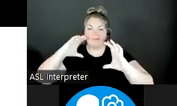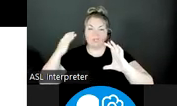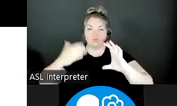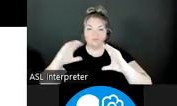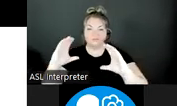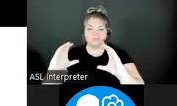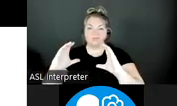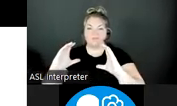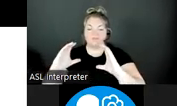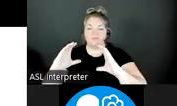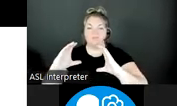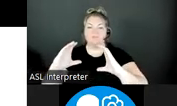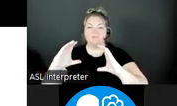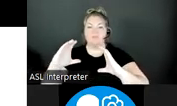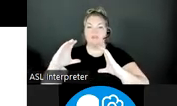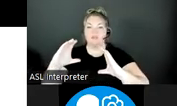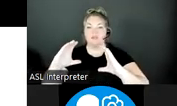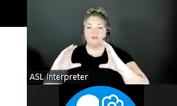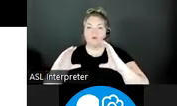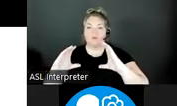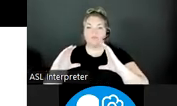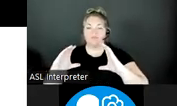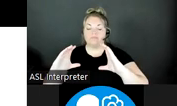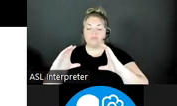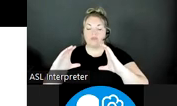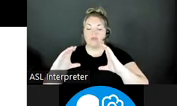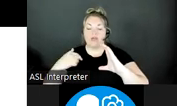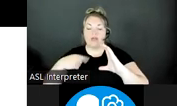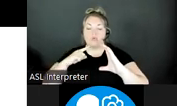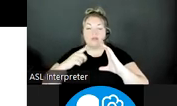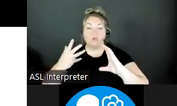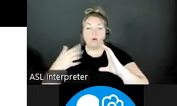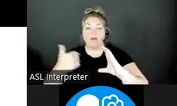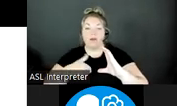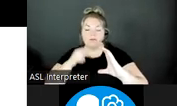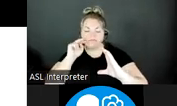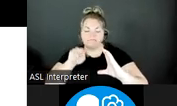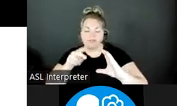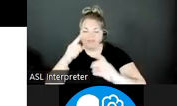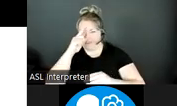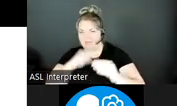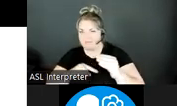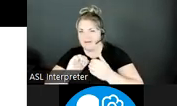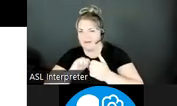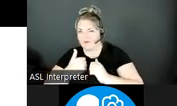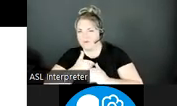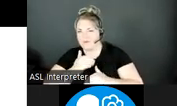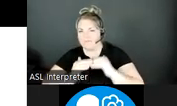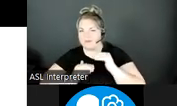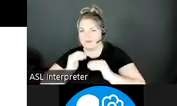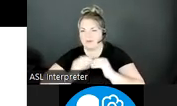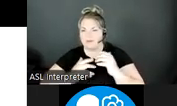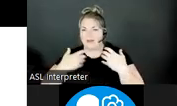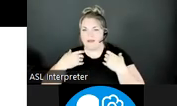And so I really wanted to think about how do we build this healthy